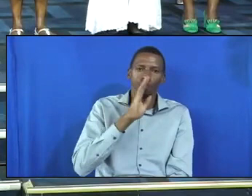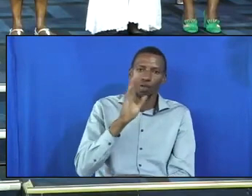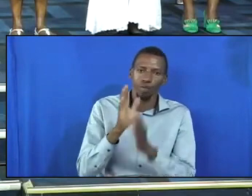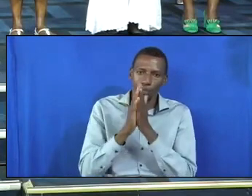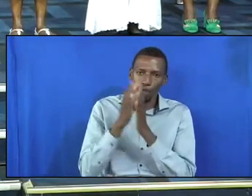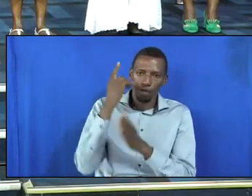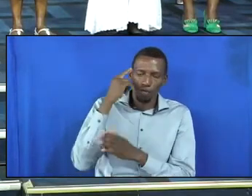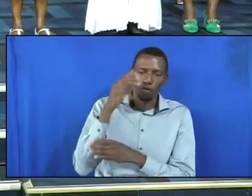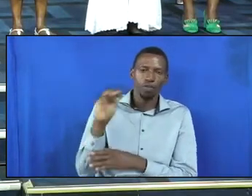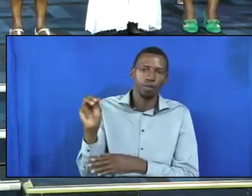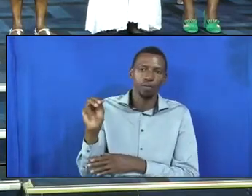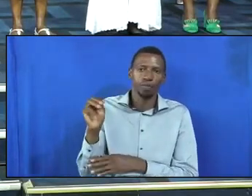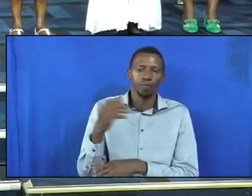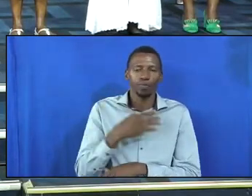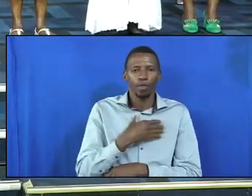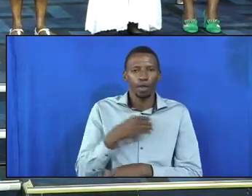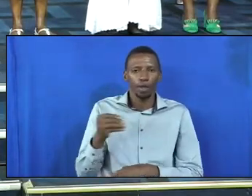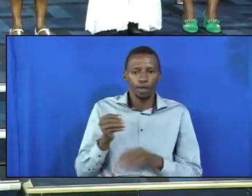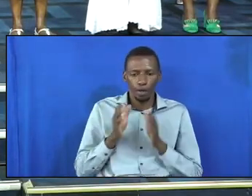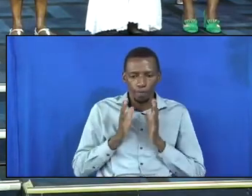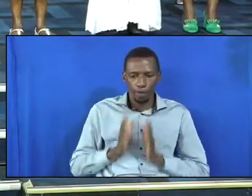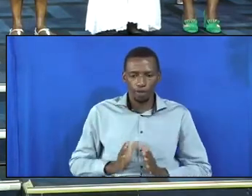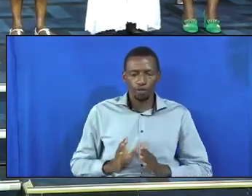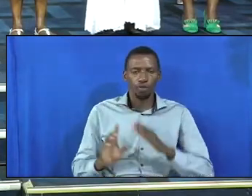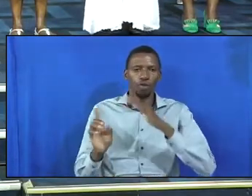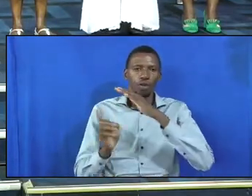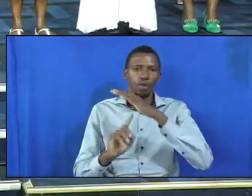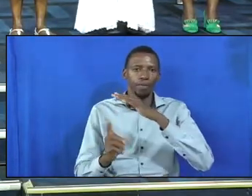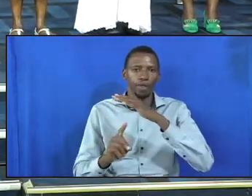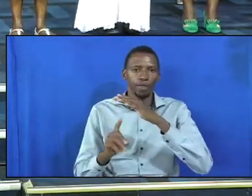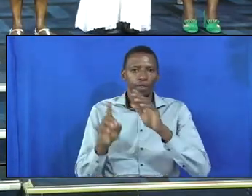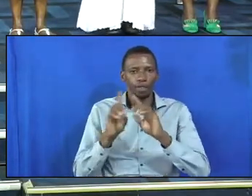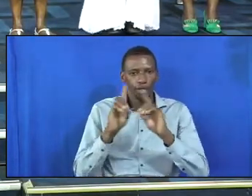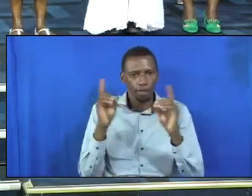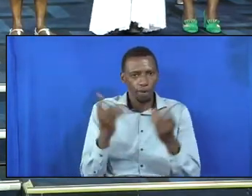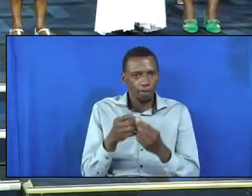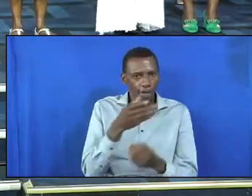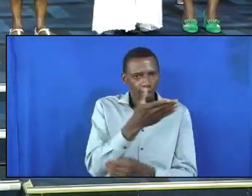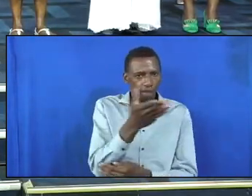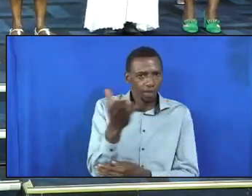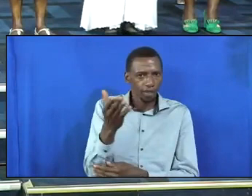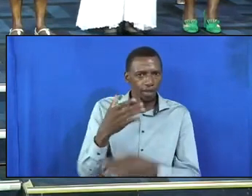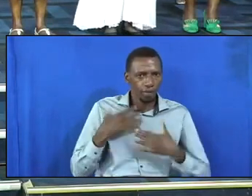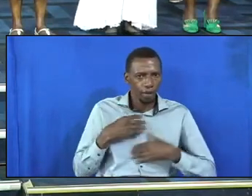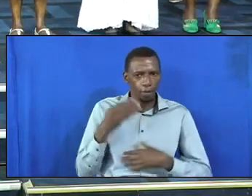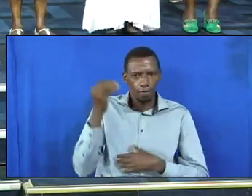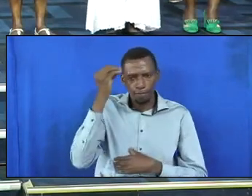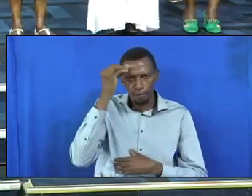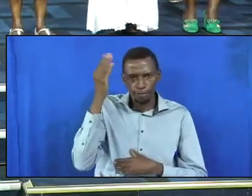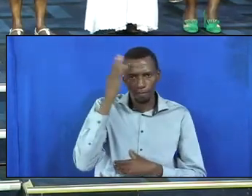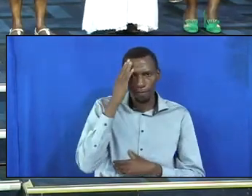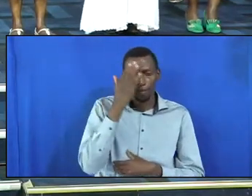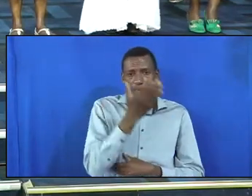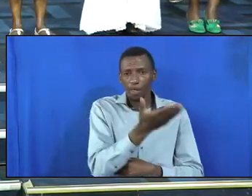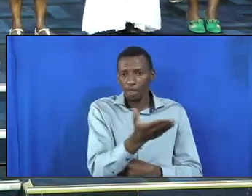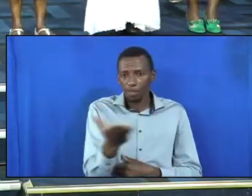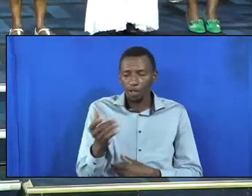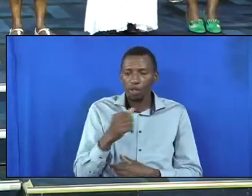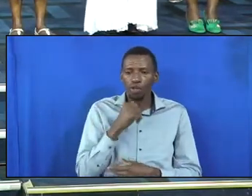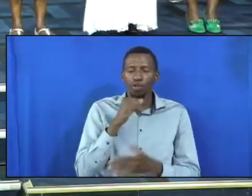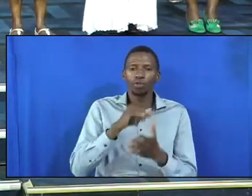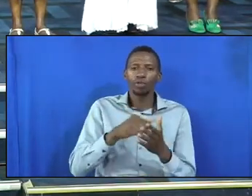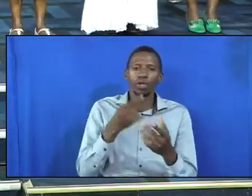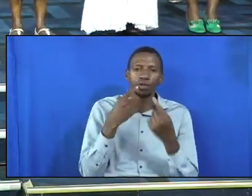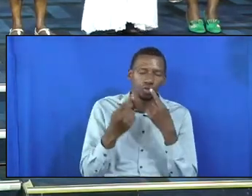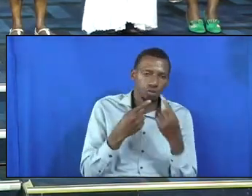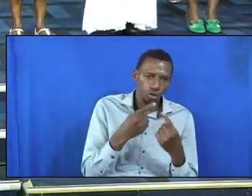And personal ministries department, mark these people very carefully. These ones don't just talk. They